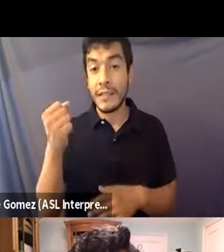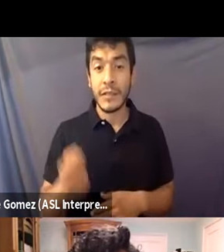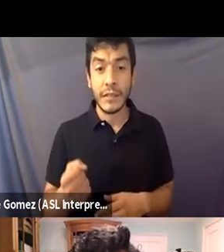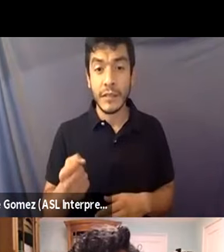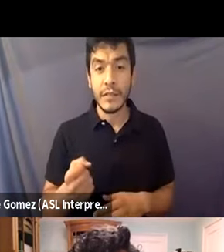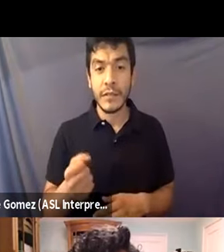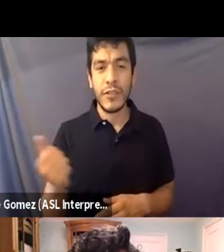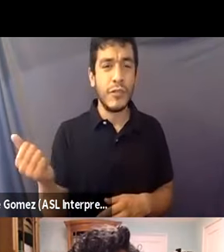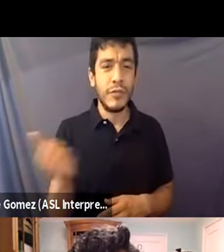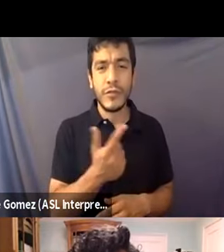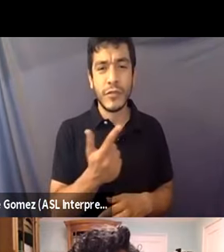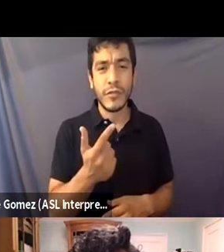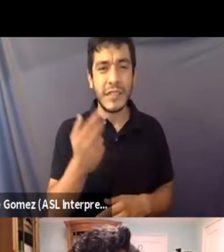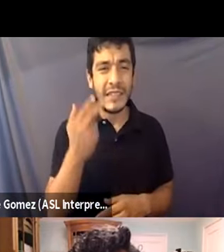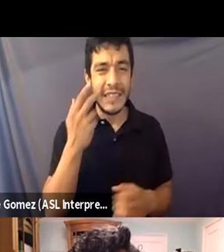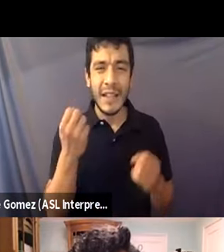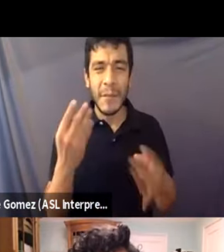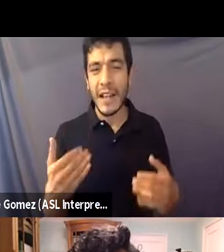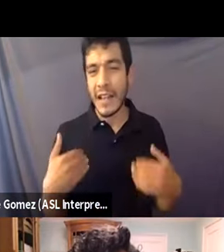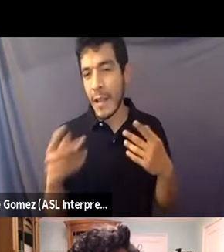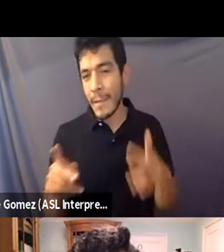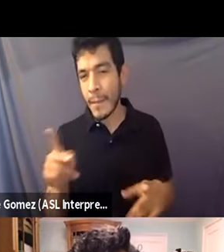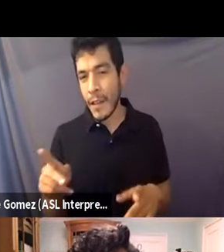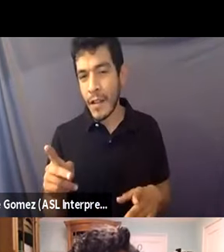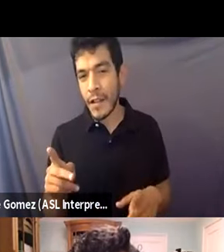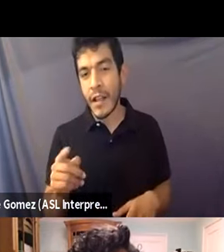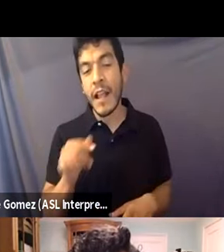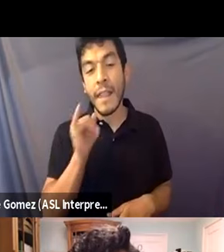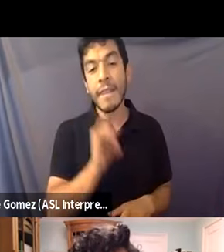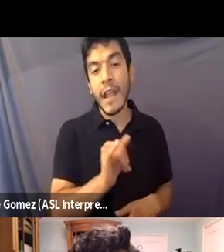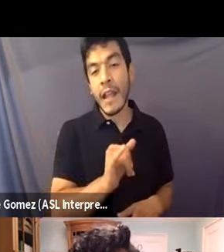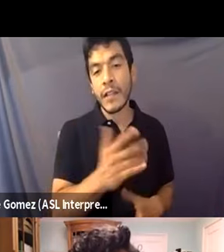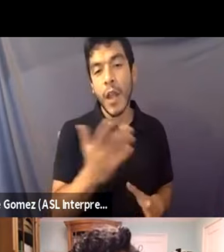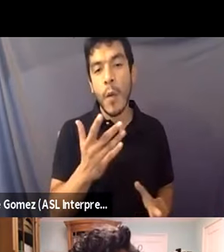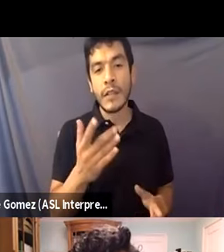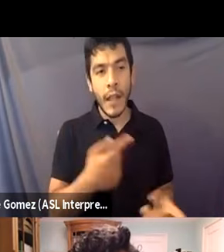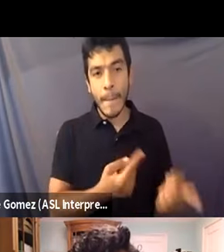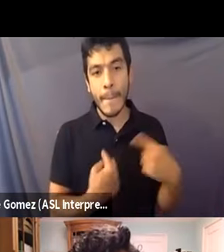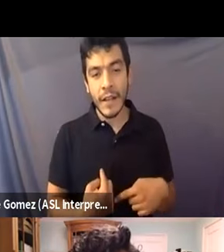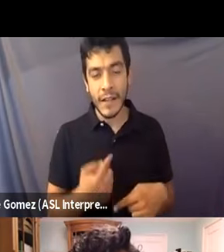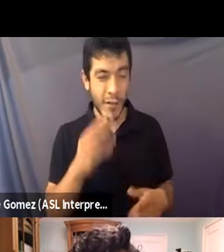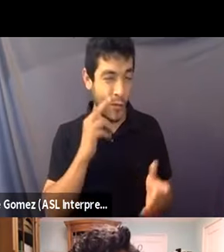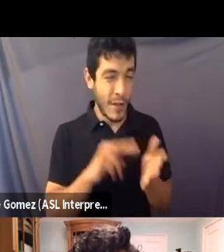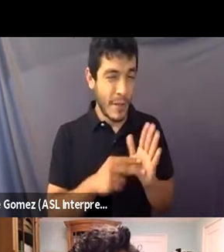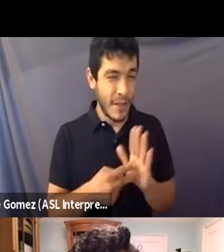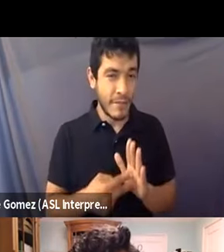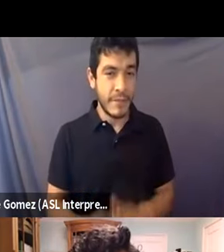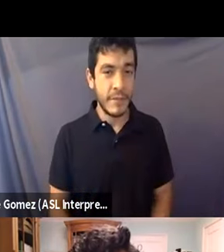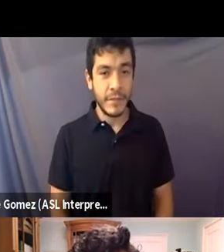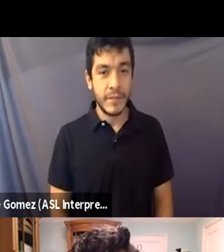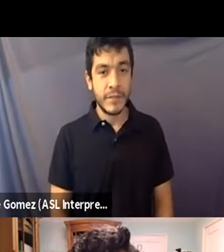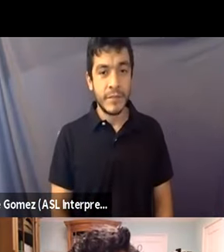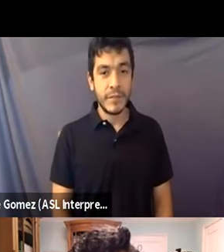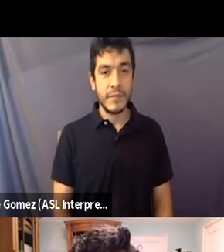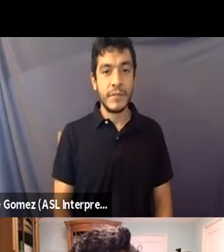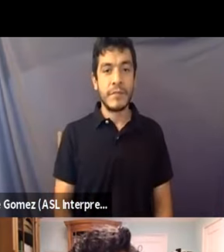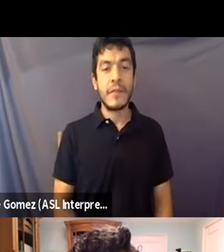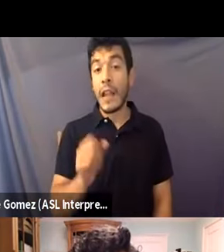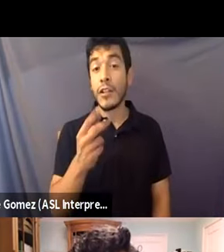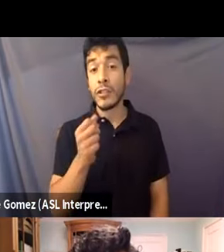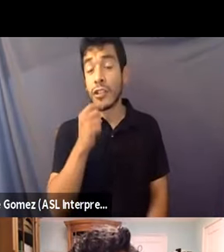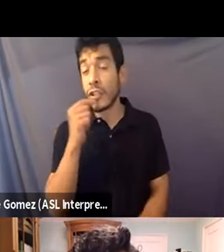employ a lot of young people, everybody does, you know, it's like they're, that's who's coming, you know what I mean? that's where, you know, sort of the